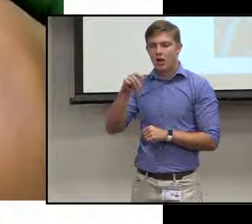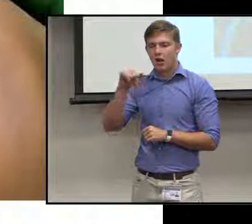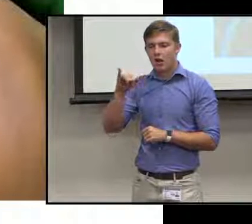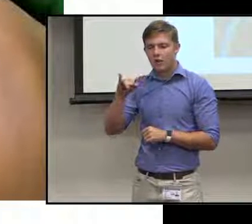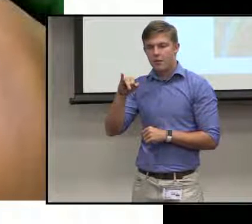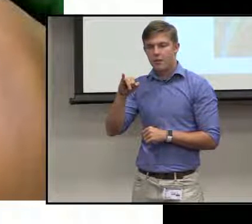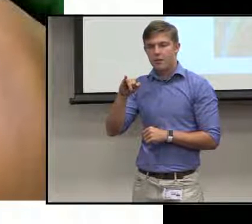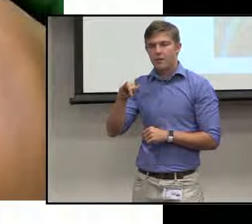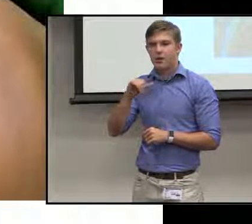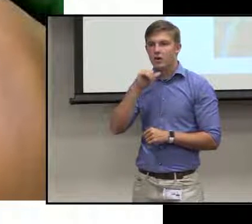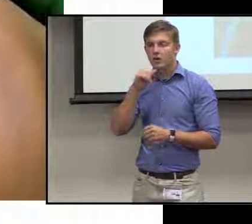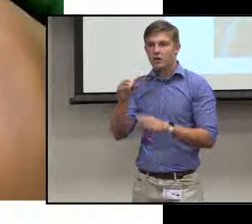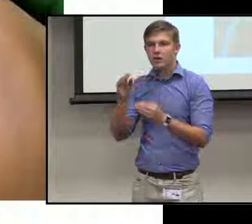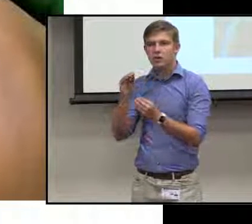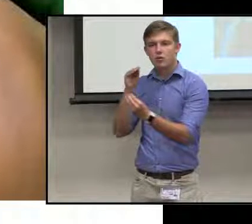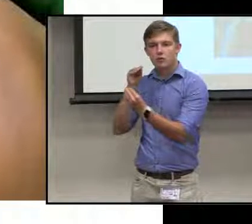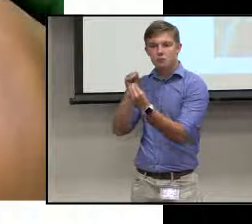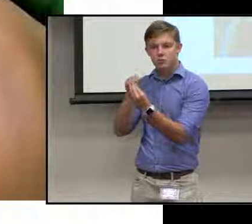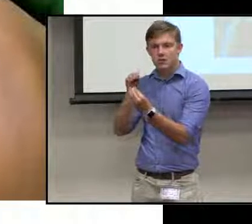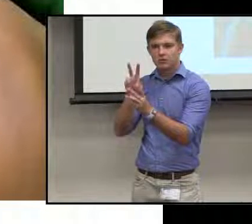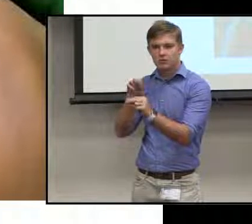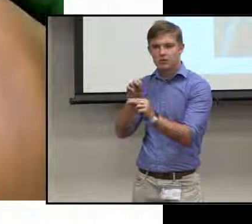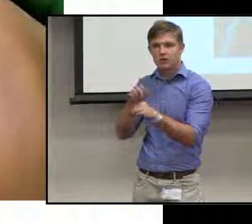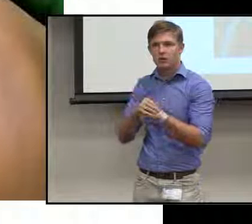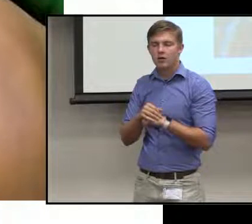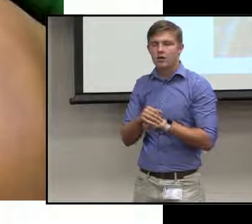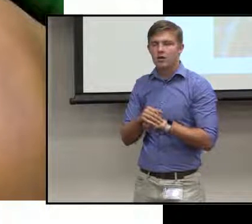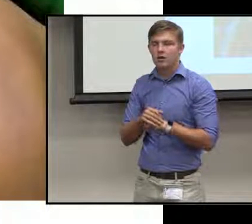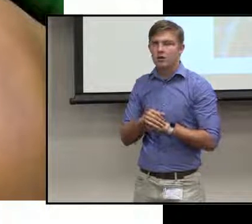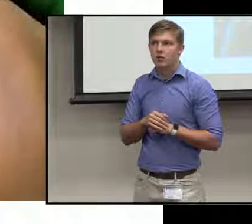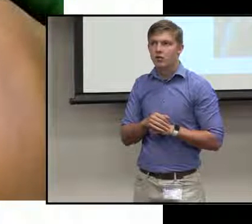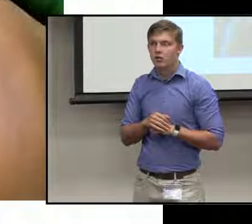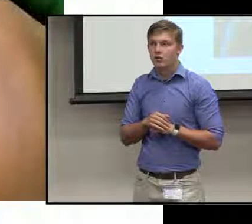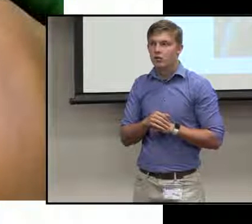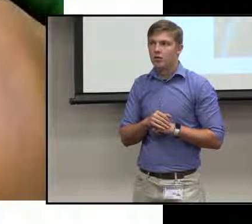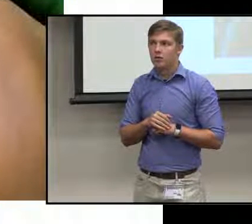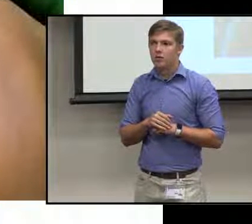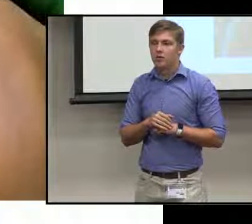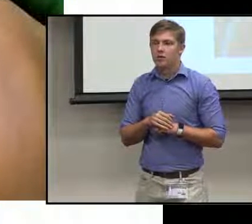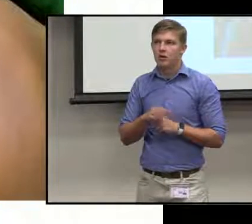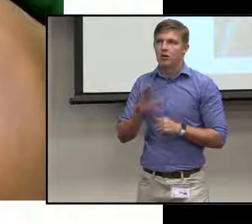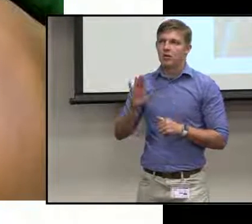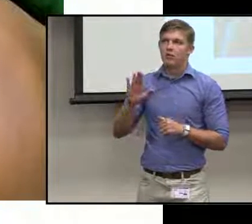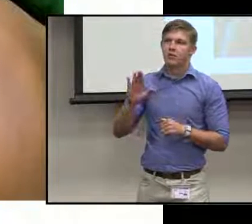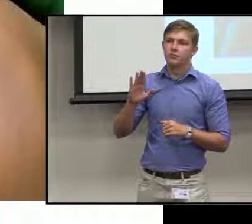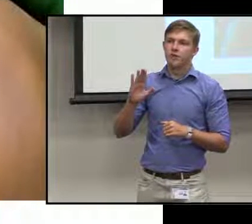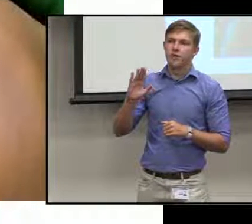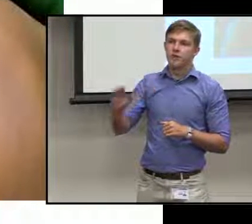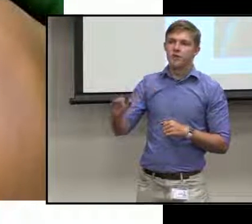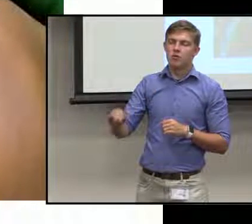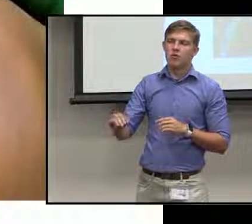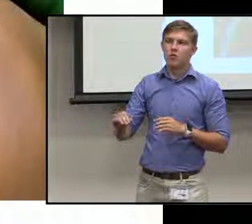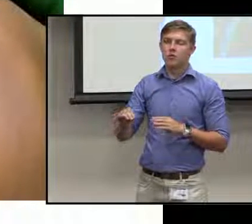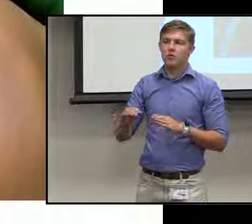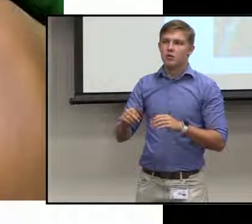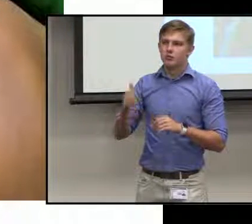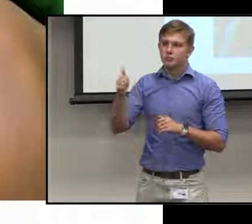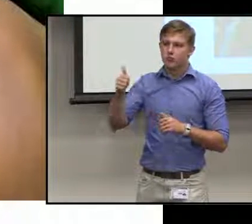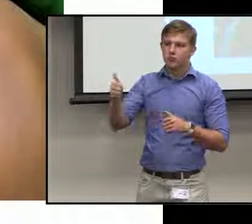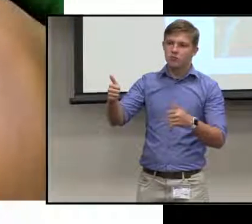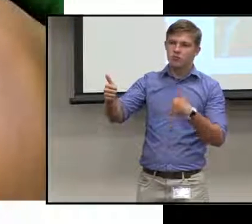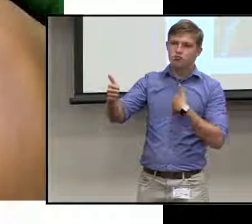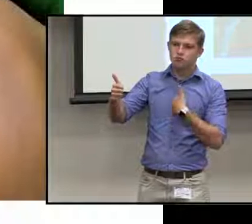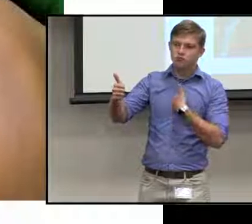kiss. It is a passing of your individuality to mine and mine to yours. And it unites